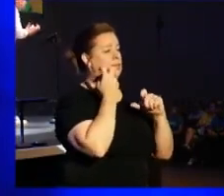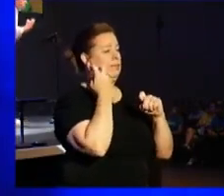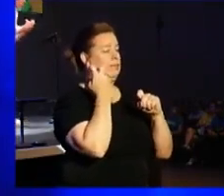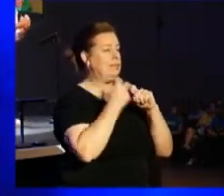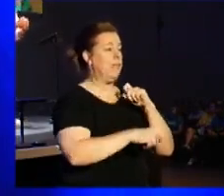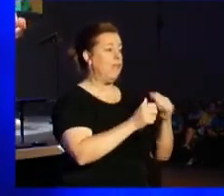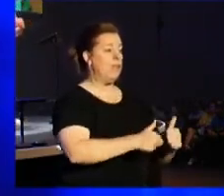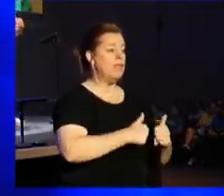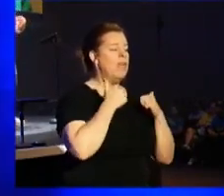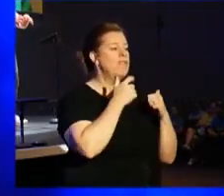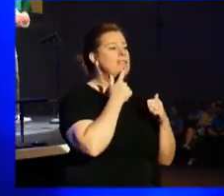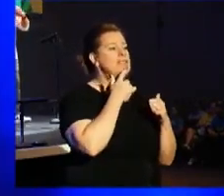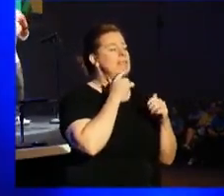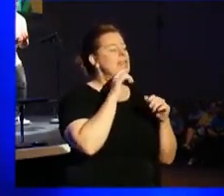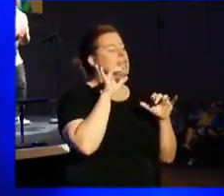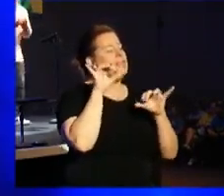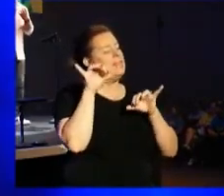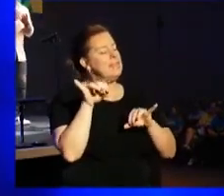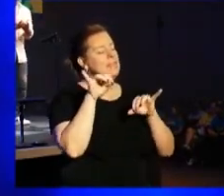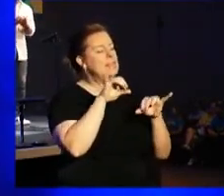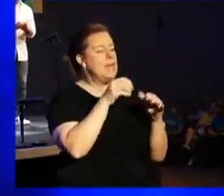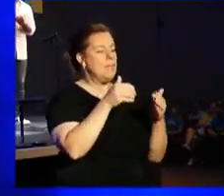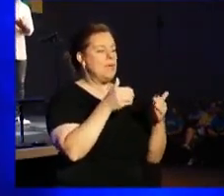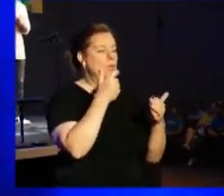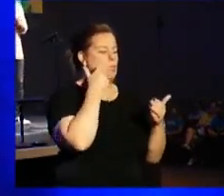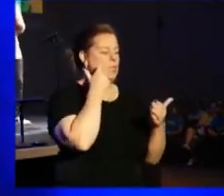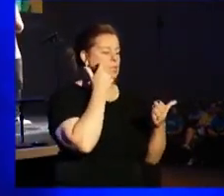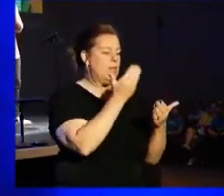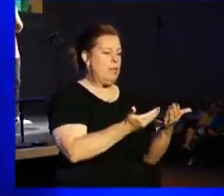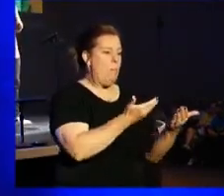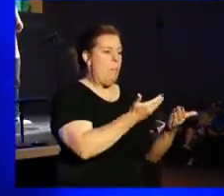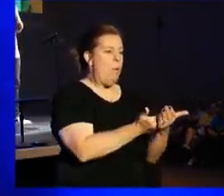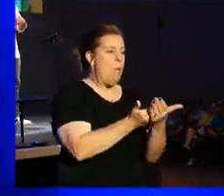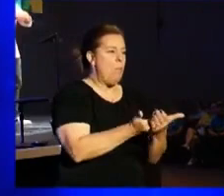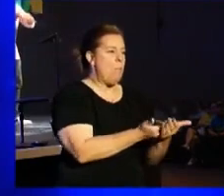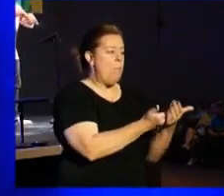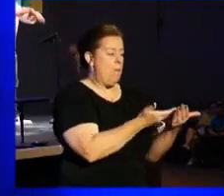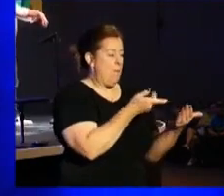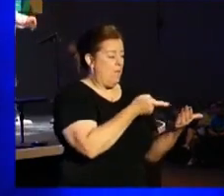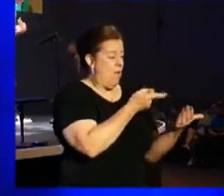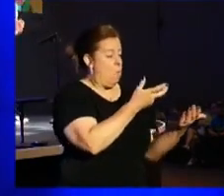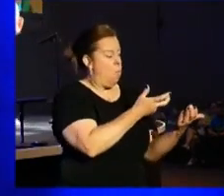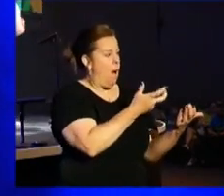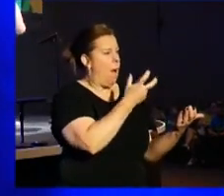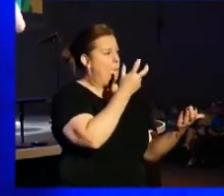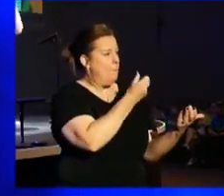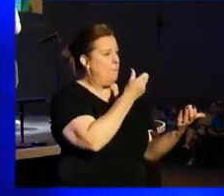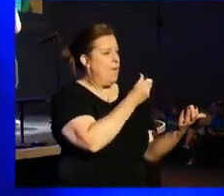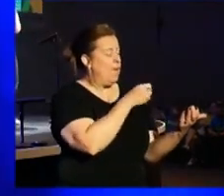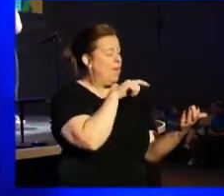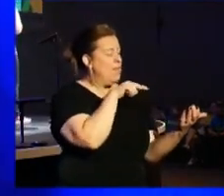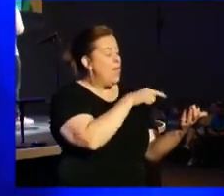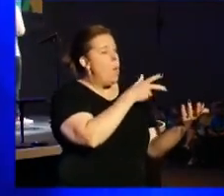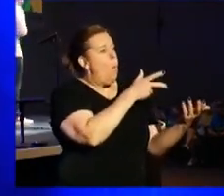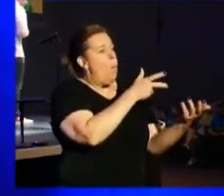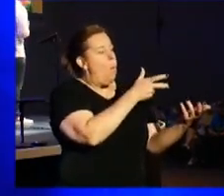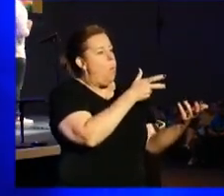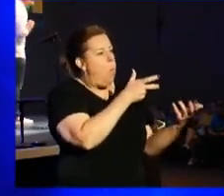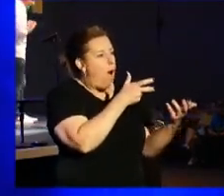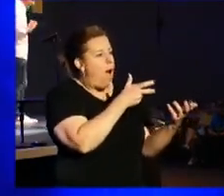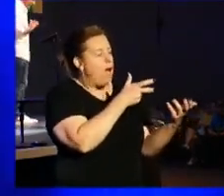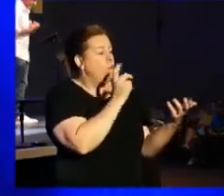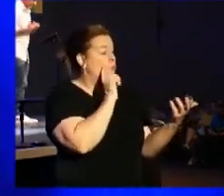a newborn baby craves milk when they're young, that's how we should be craving a deeper walk with Jesus